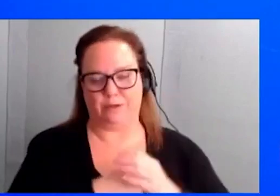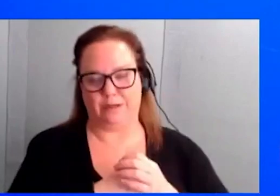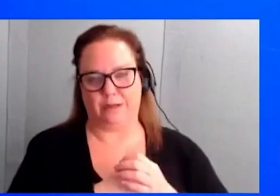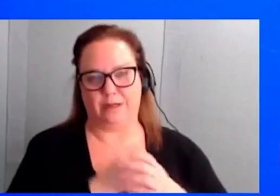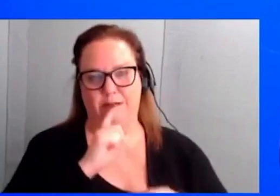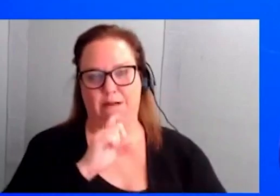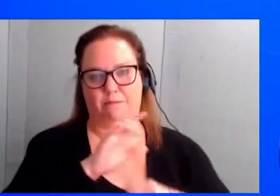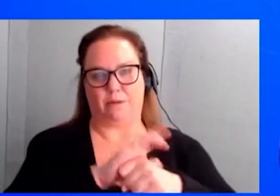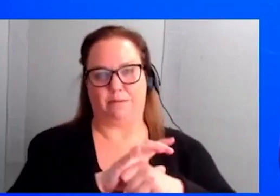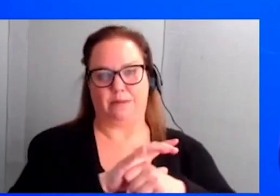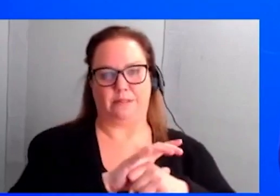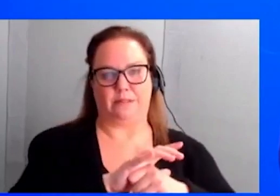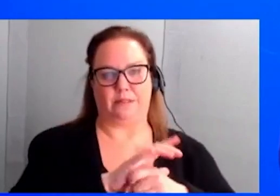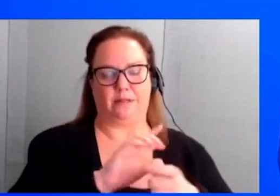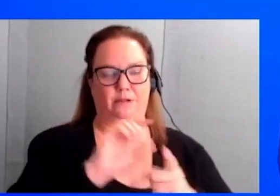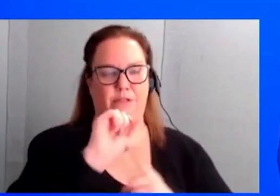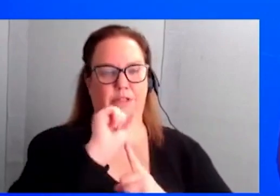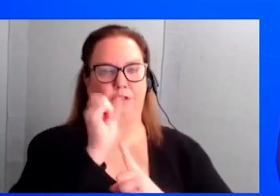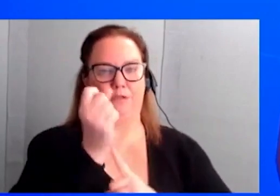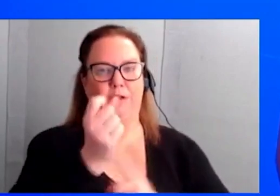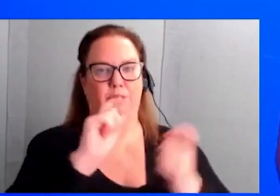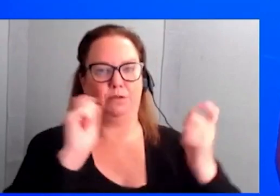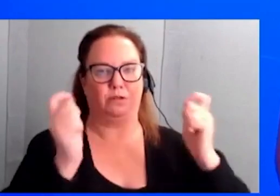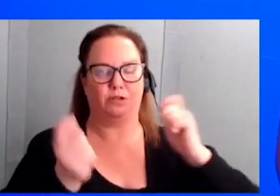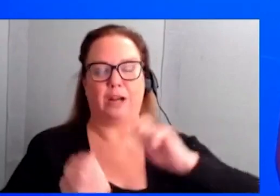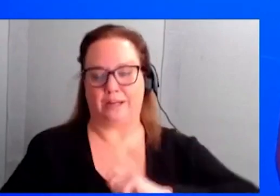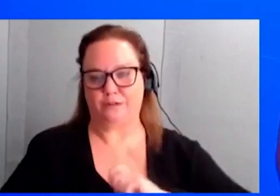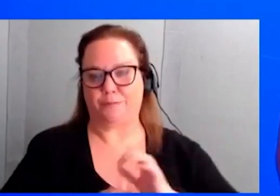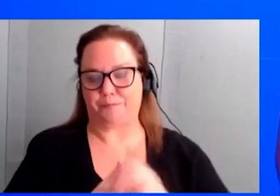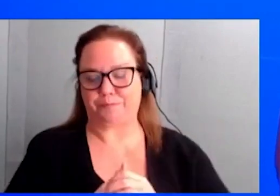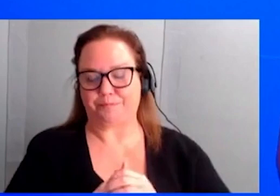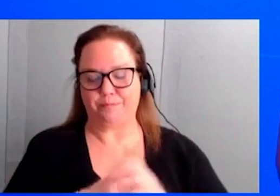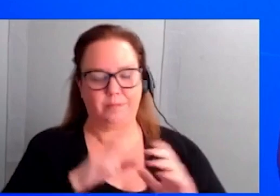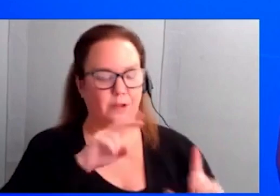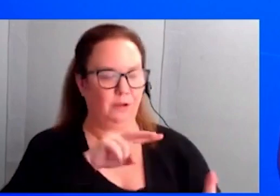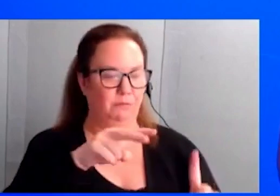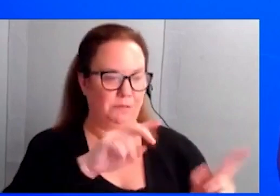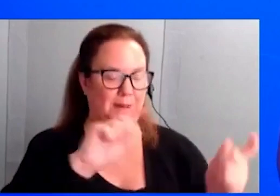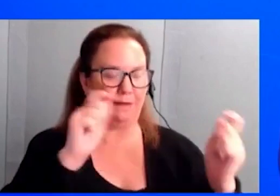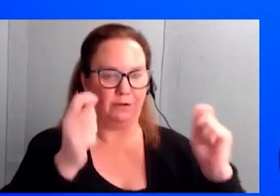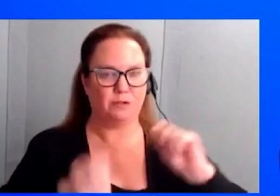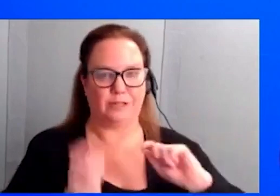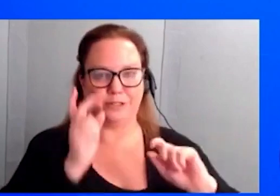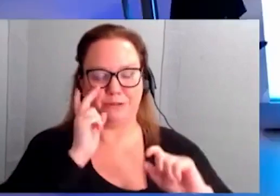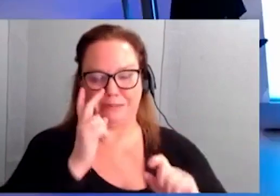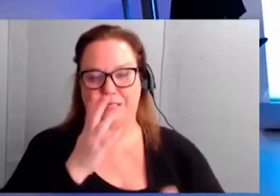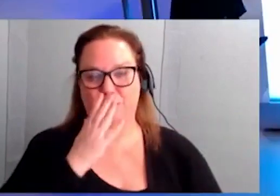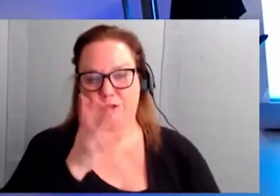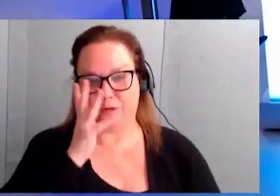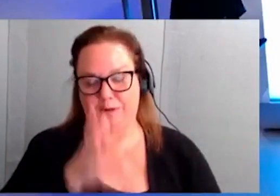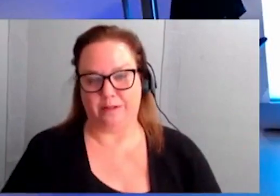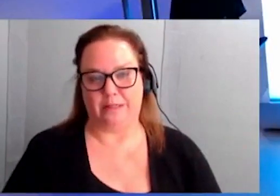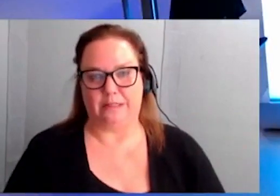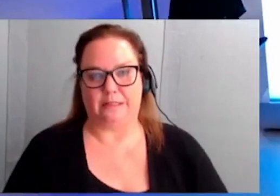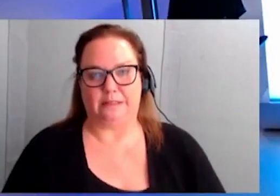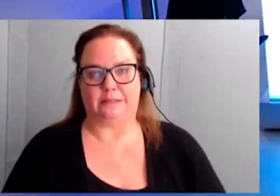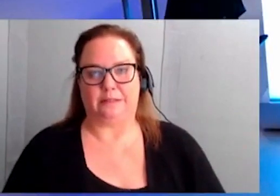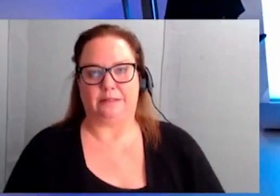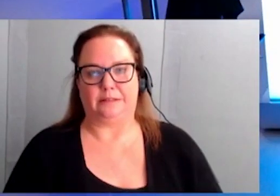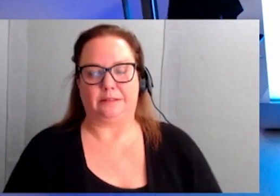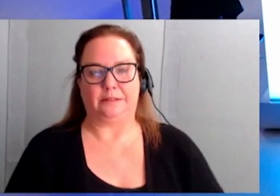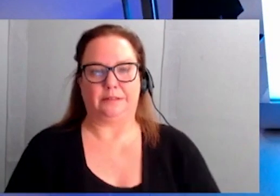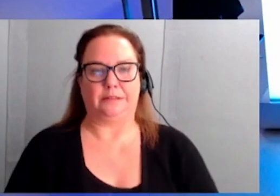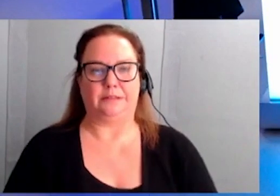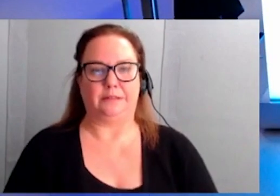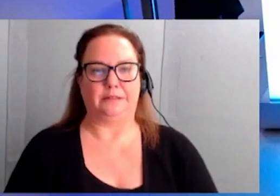it'll turn your situation, it'll turn your perspective around, and you'll see good through it. Well said. Great advice. That's beautiful. Yeah,